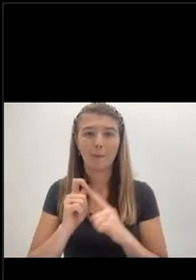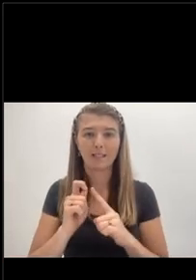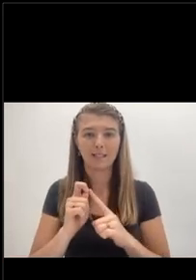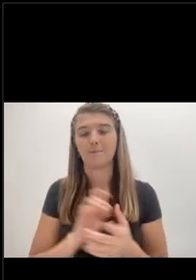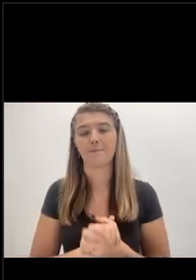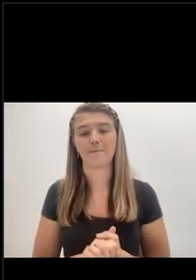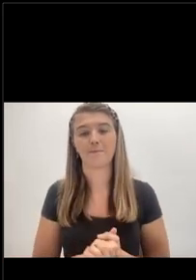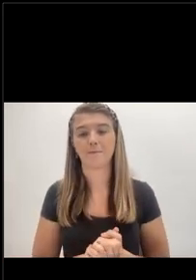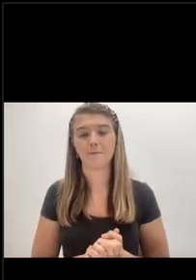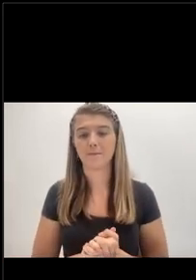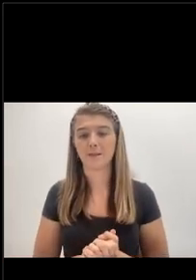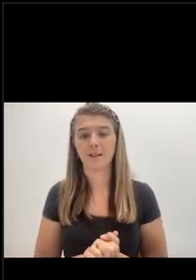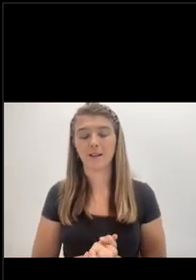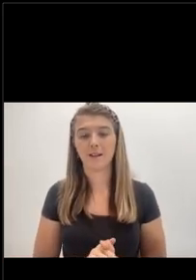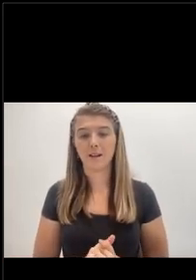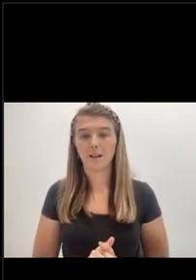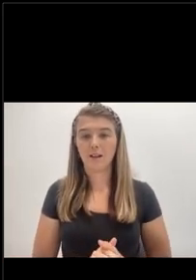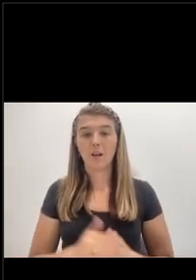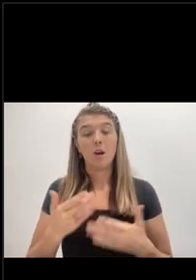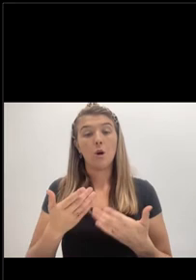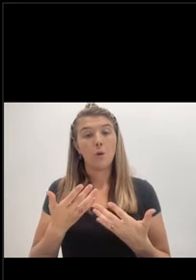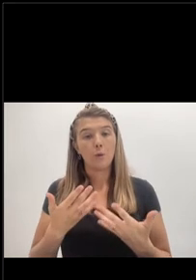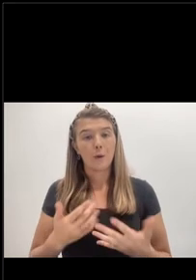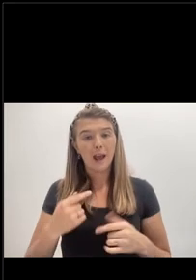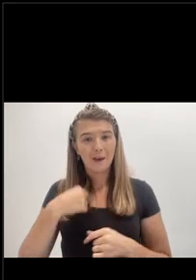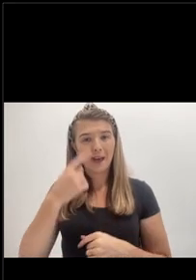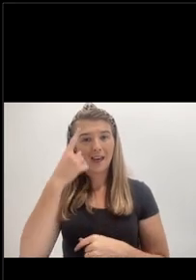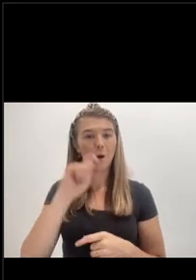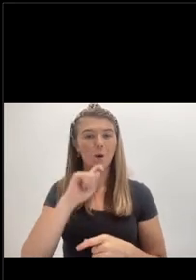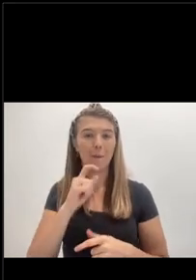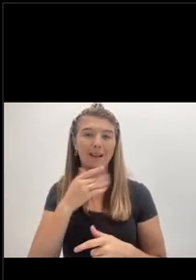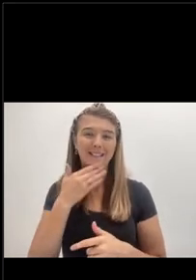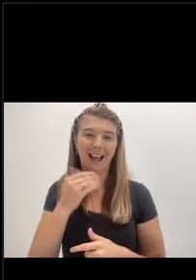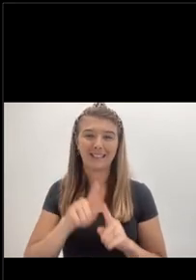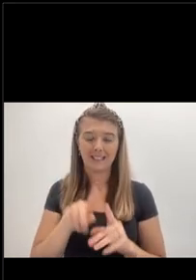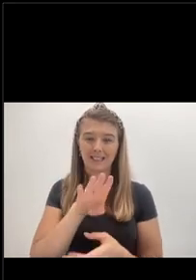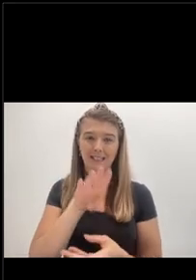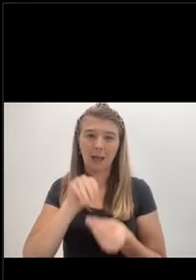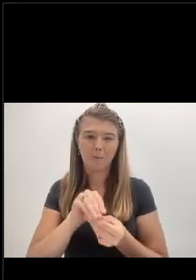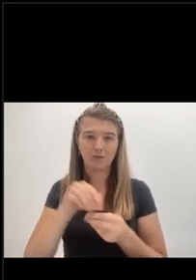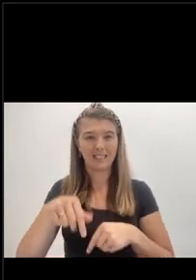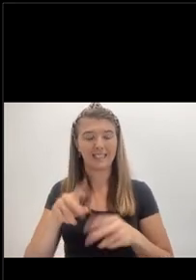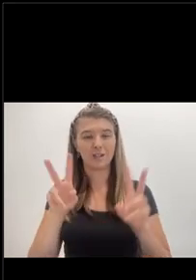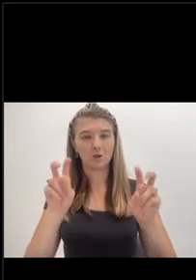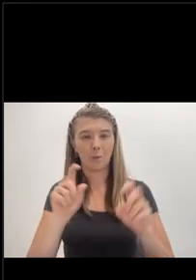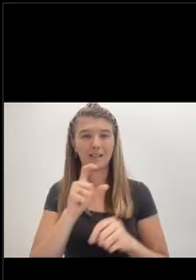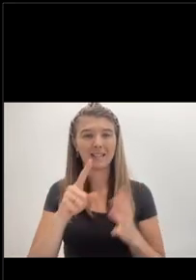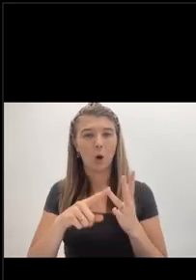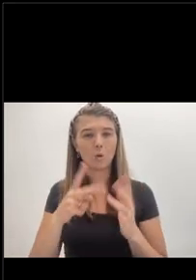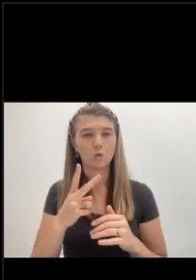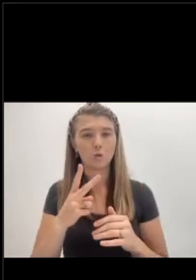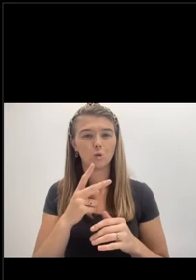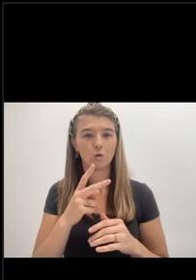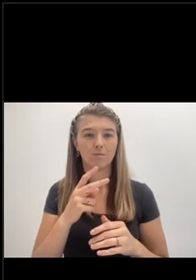So now I thought it would be nice to round up this topic of CO2 footprint with a poll question.